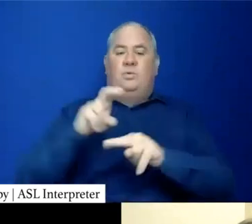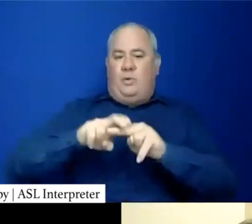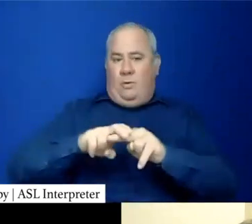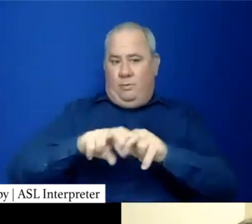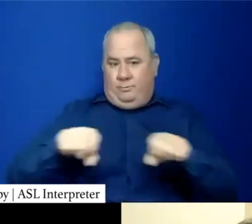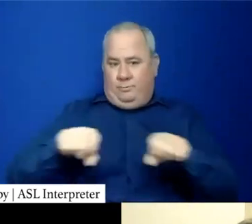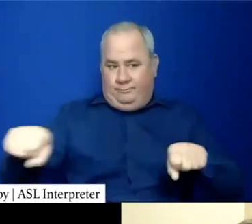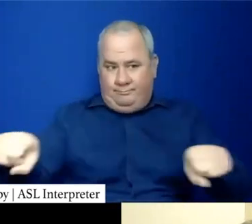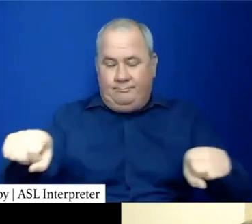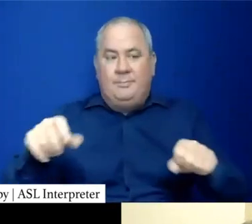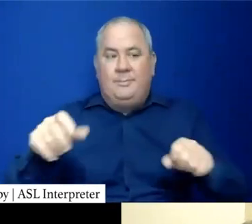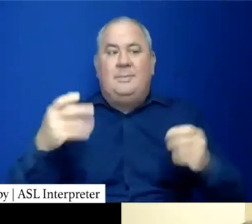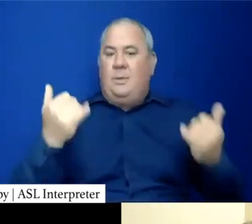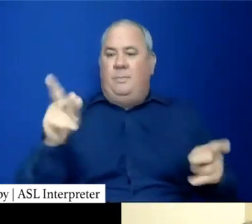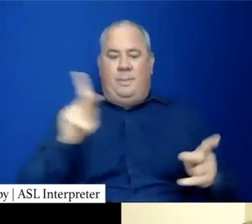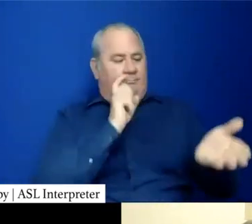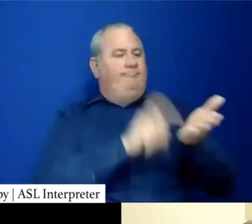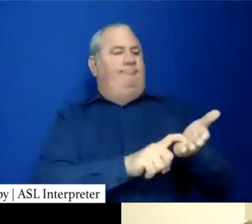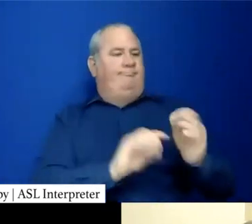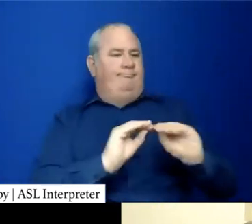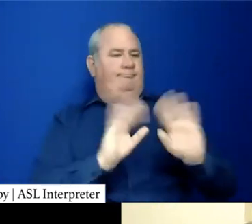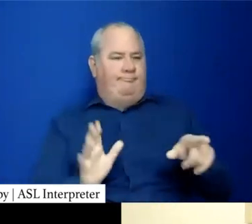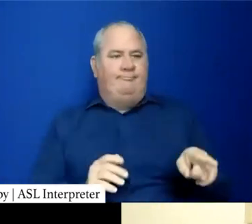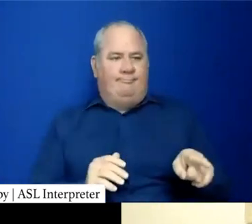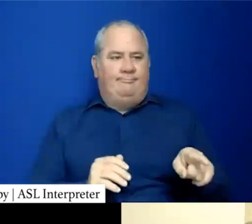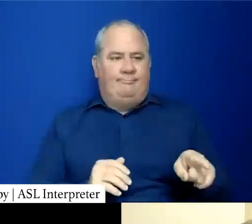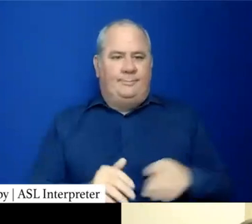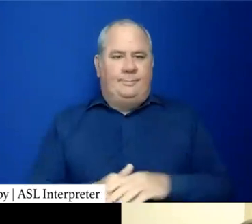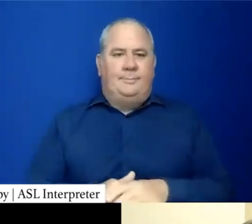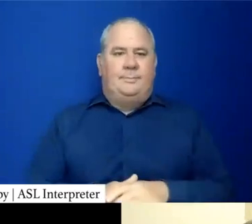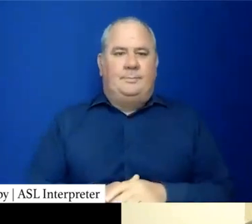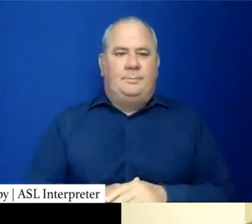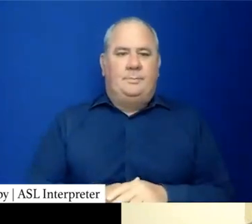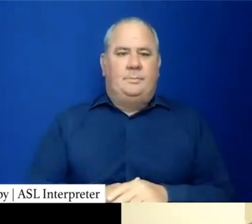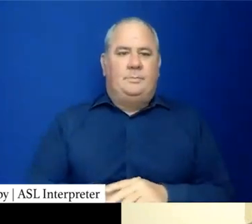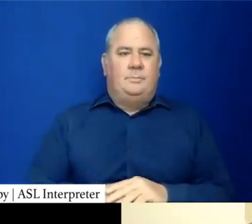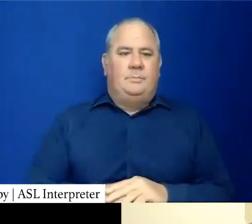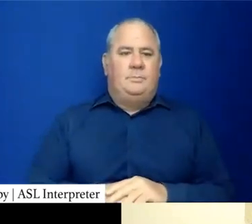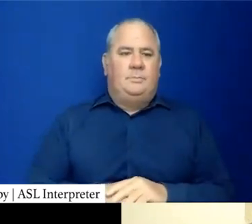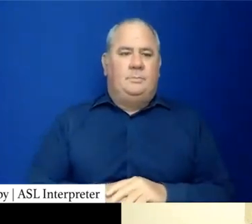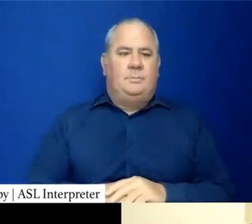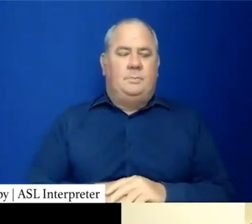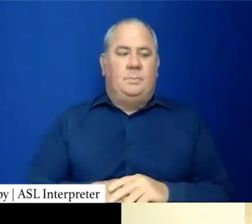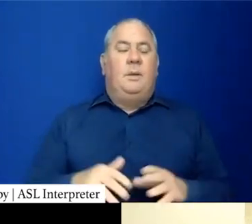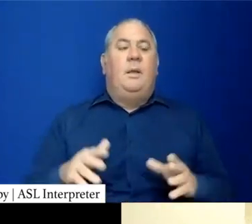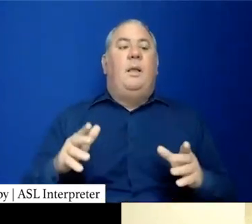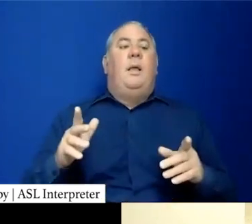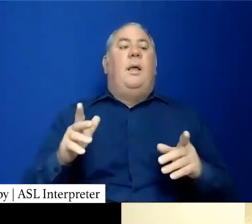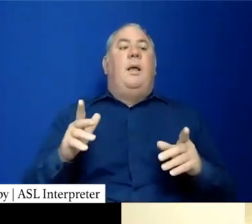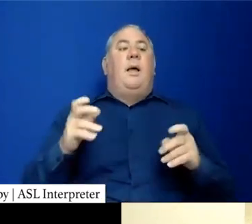my disabilities right when they look at me. And then it's about, yeah, it's about expectation